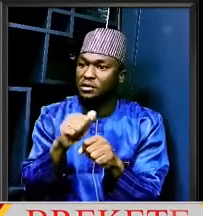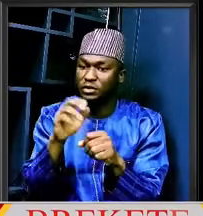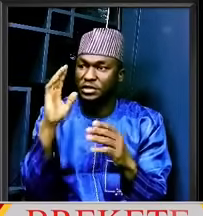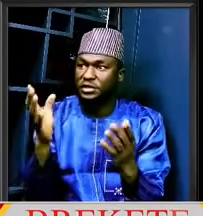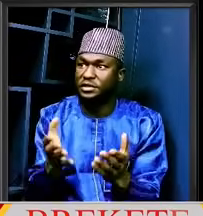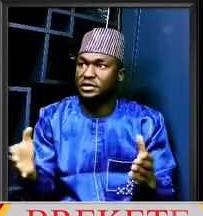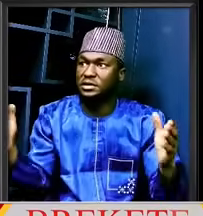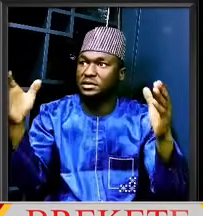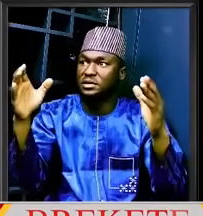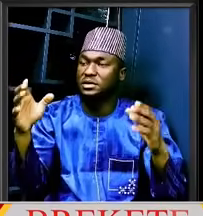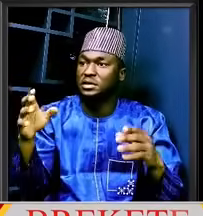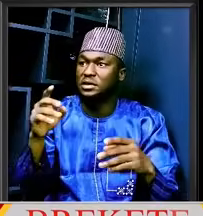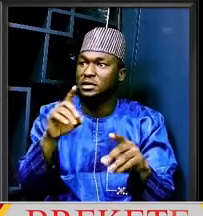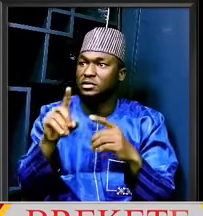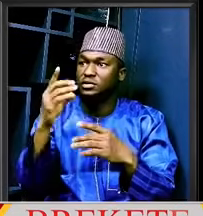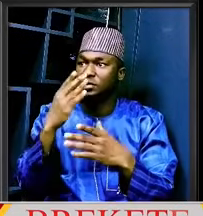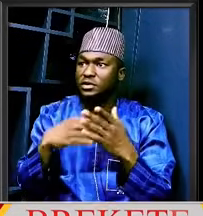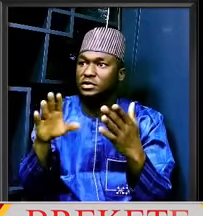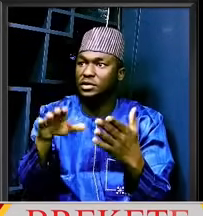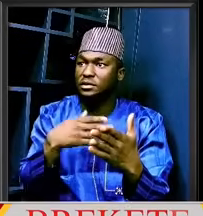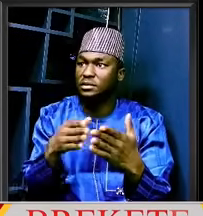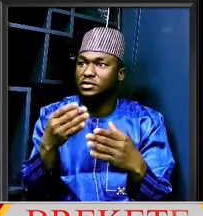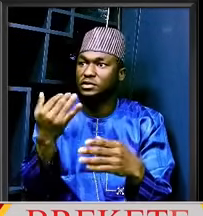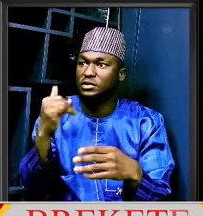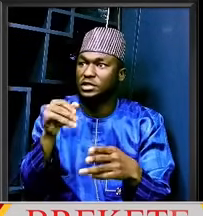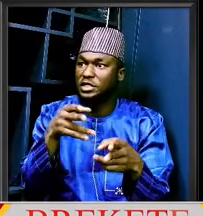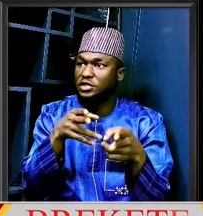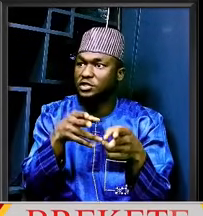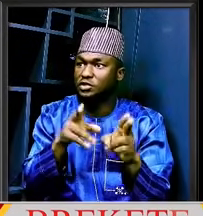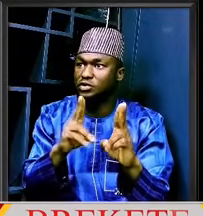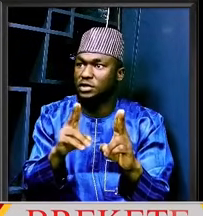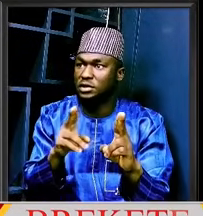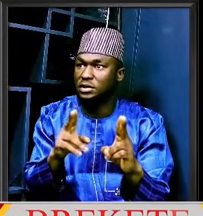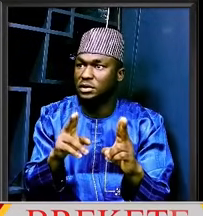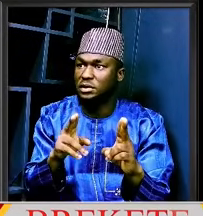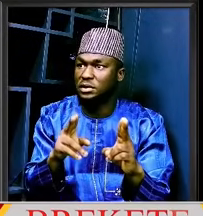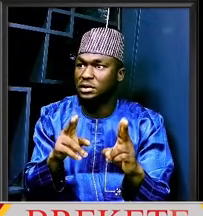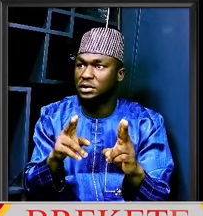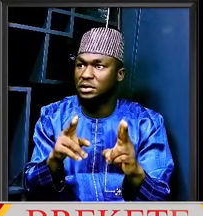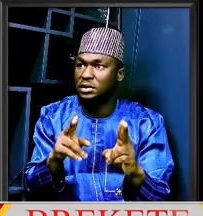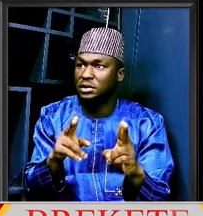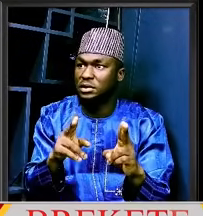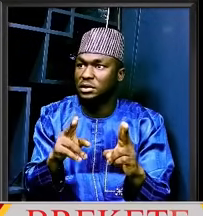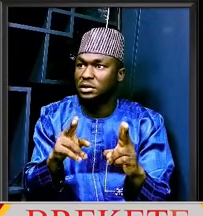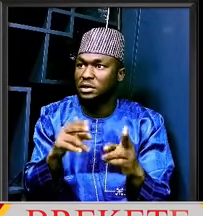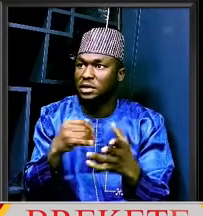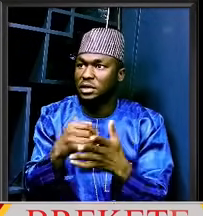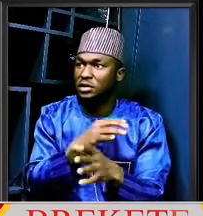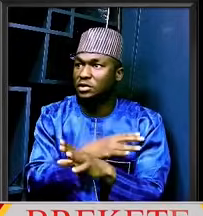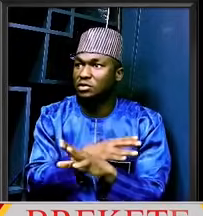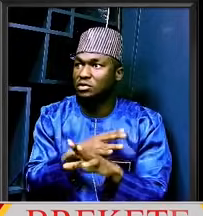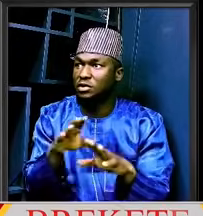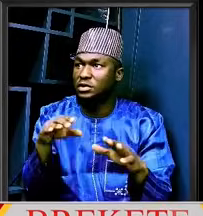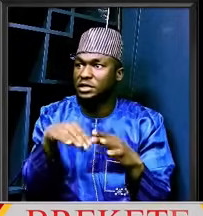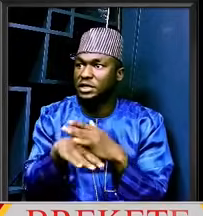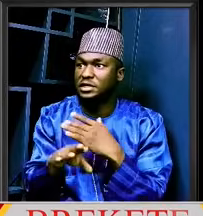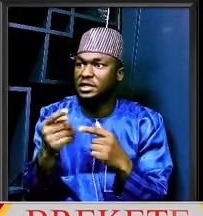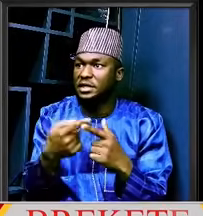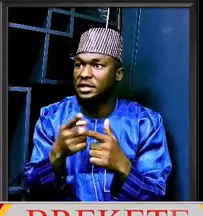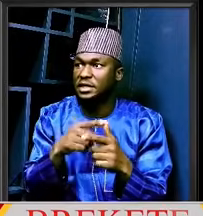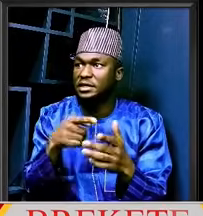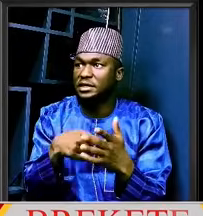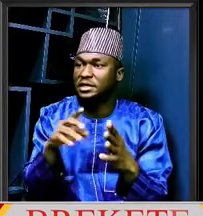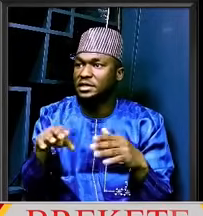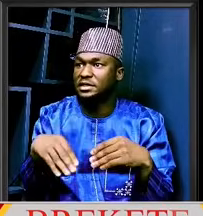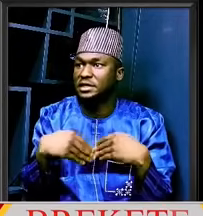doing incantation. They for shoot the calabash man. They shoot him. He catch him. They shoot him, no enter. Now when they give those boys the boldness,